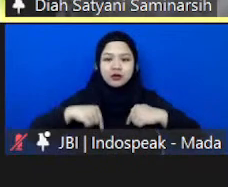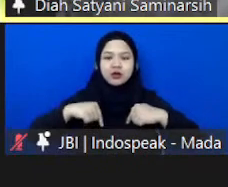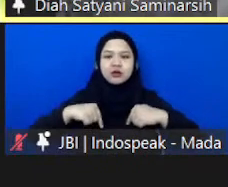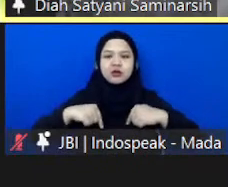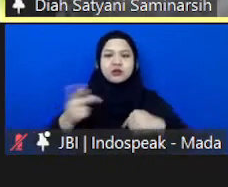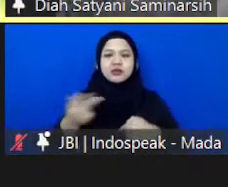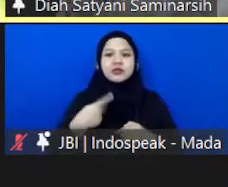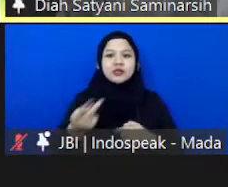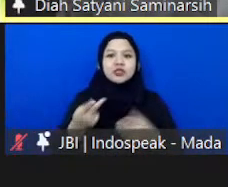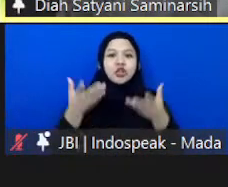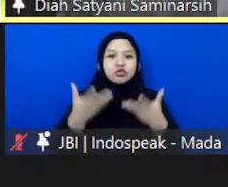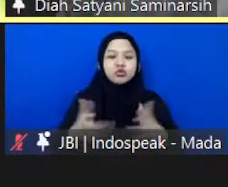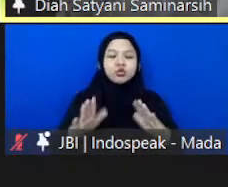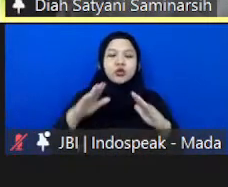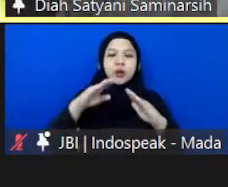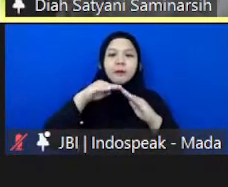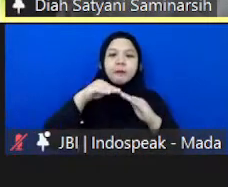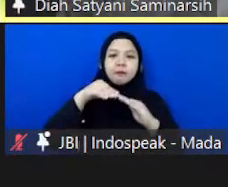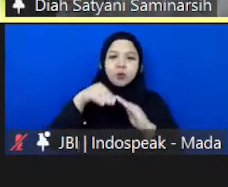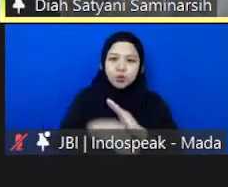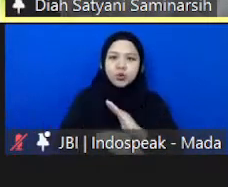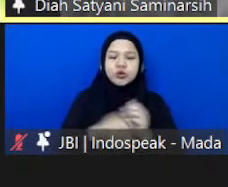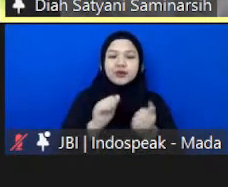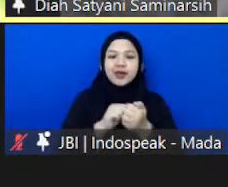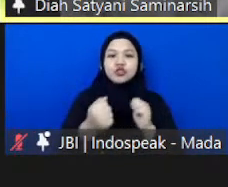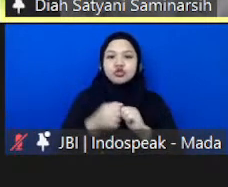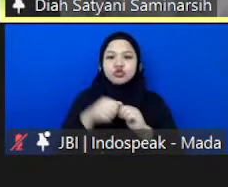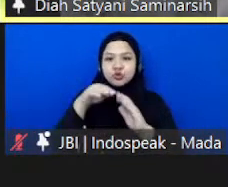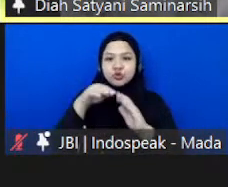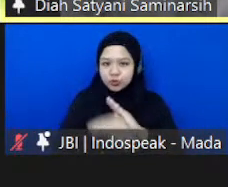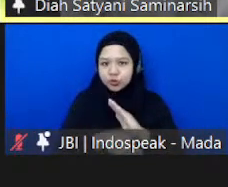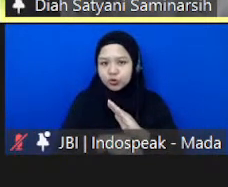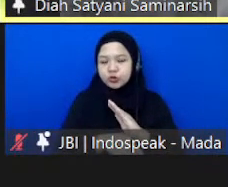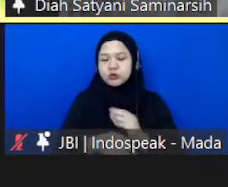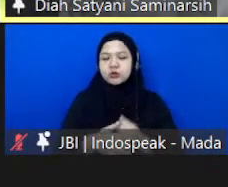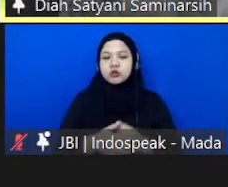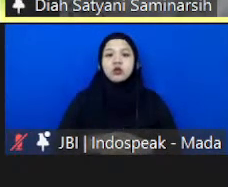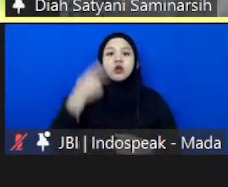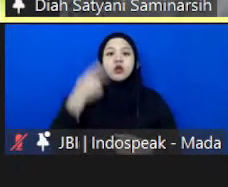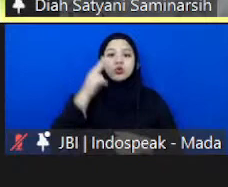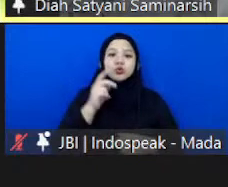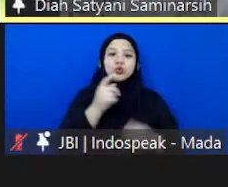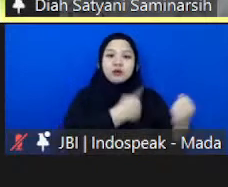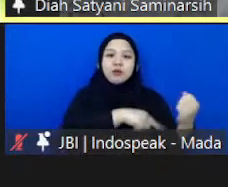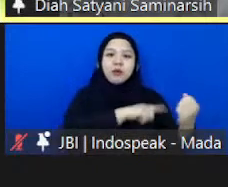already down in the cases. In the testing,